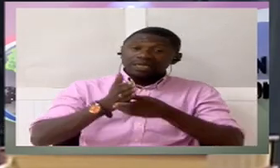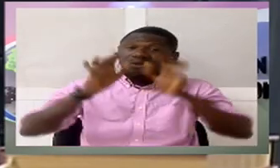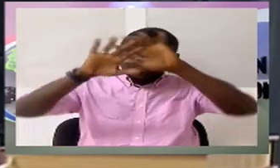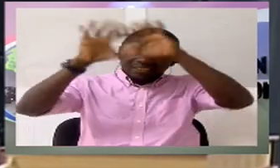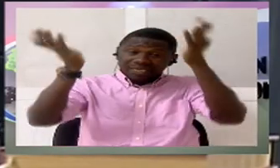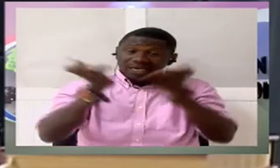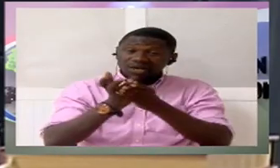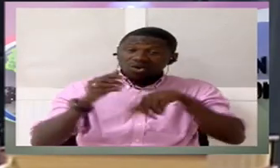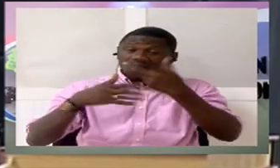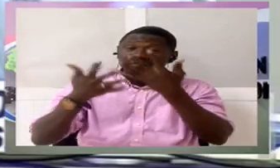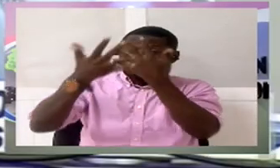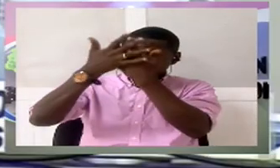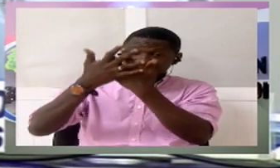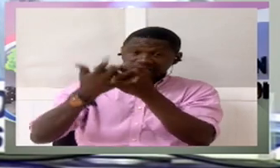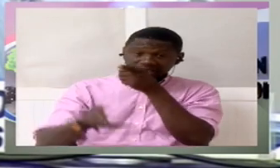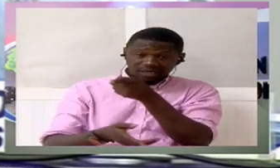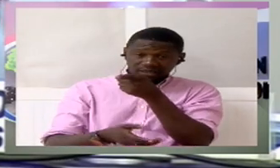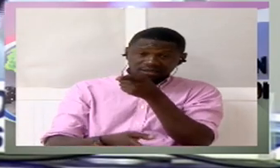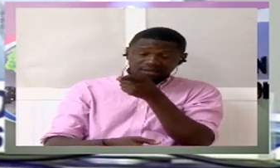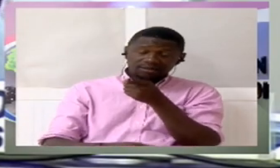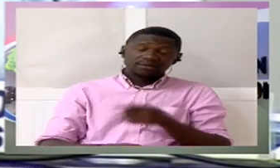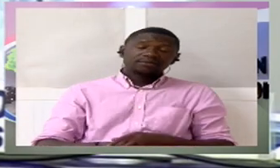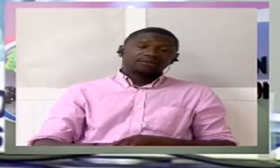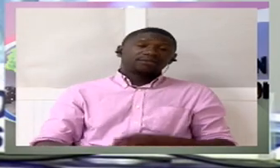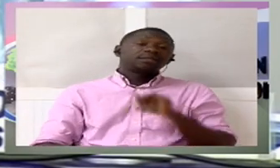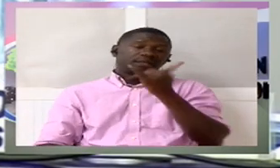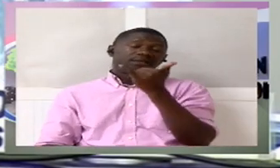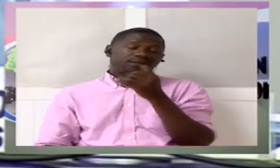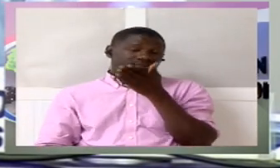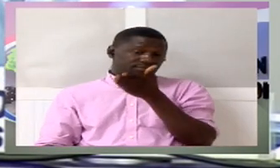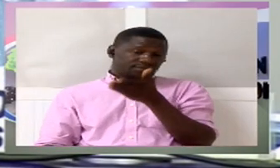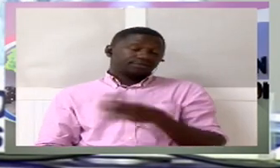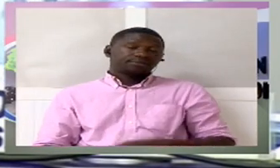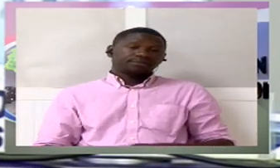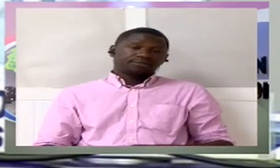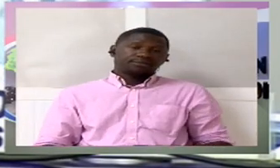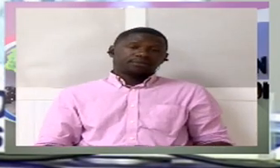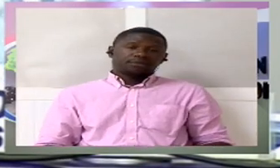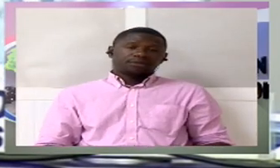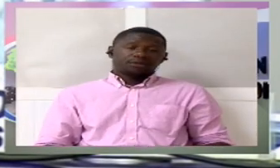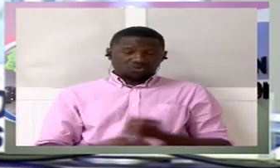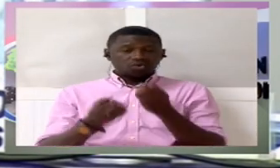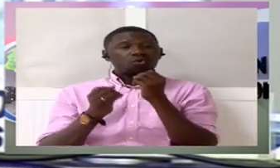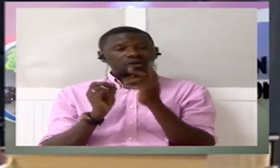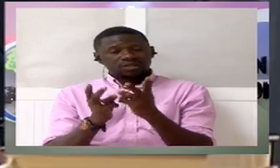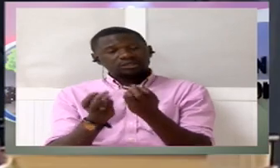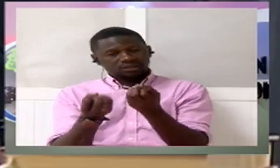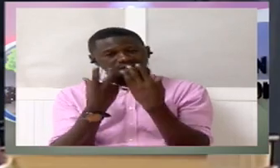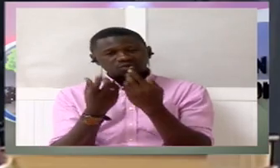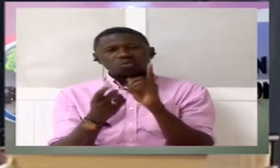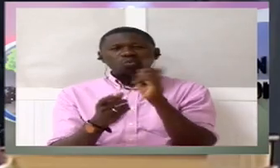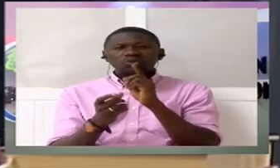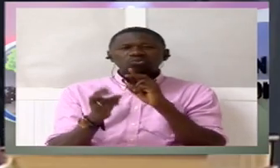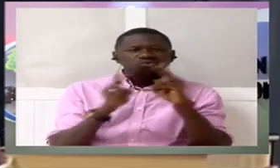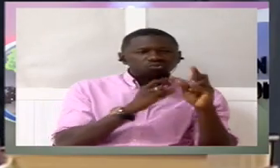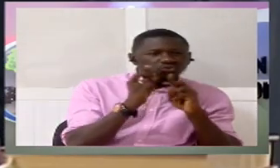Yes, he was the Director General of the Prison Service. Kindly tell us what you were doing with him. Afonye nateka munkule tamandi.